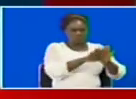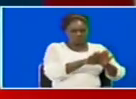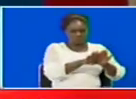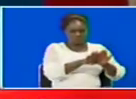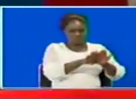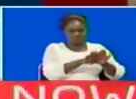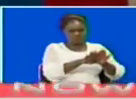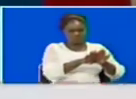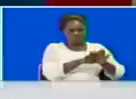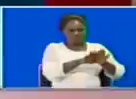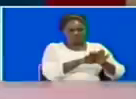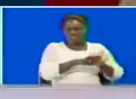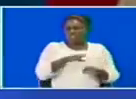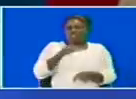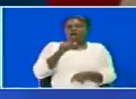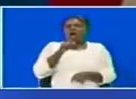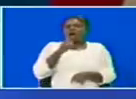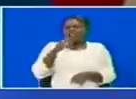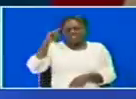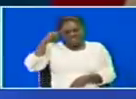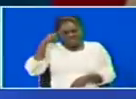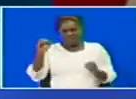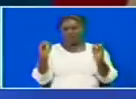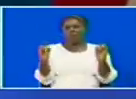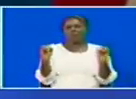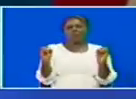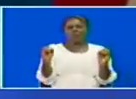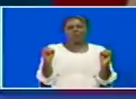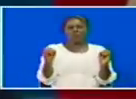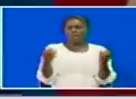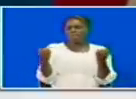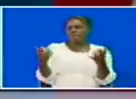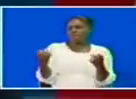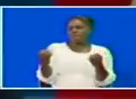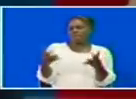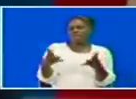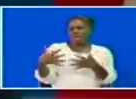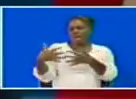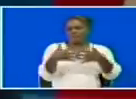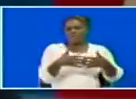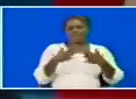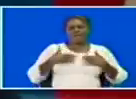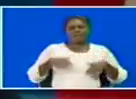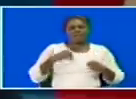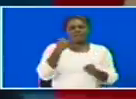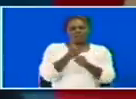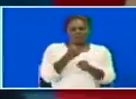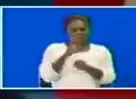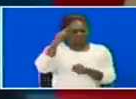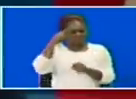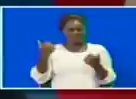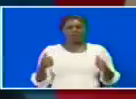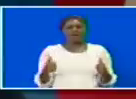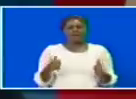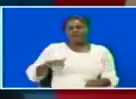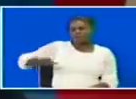Shores with not even a thought about the millions and millions of American workers that were